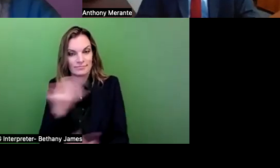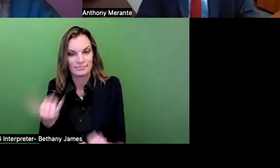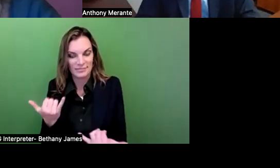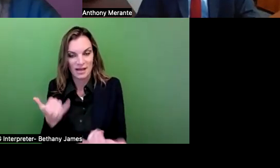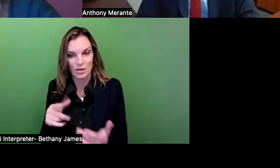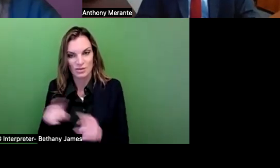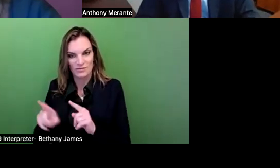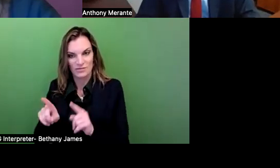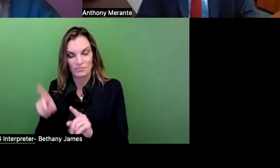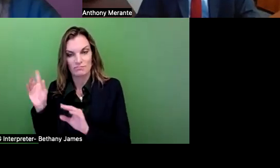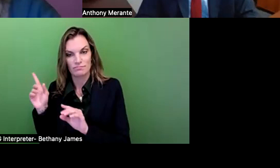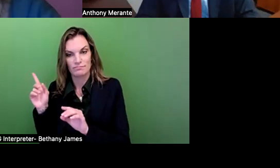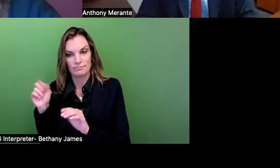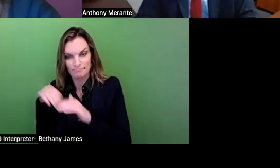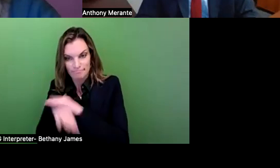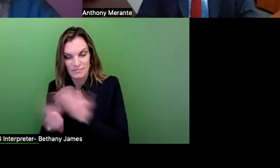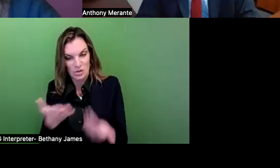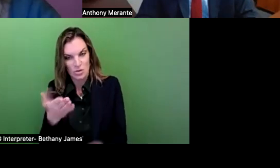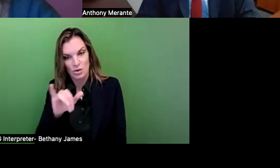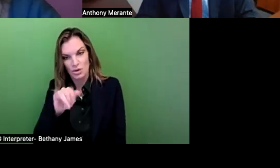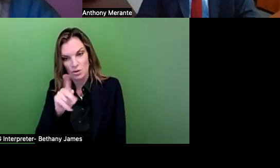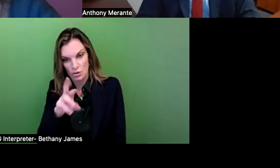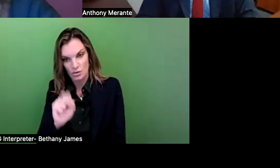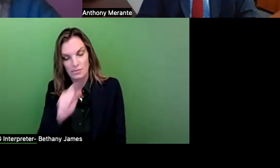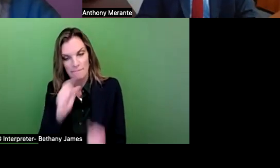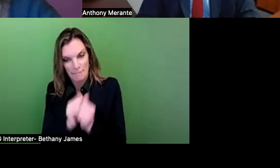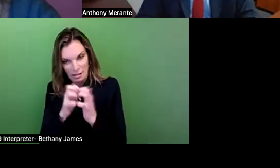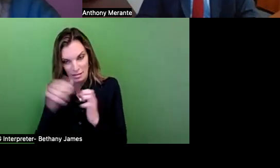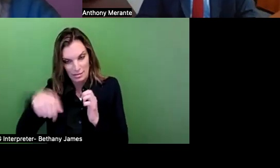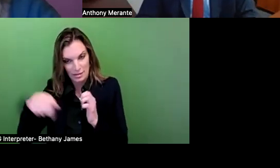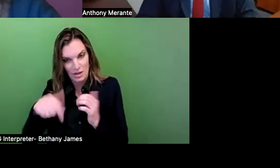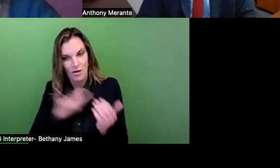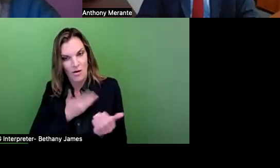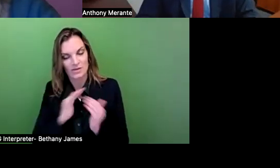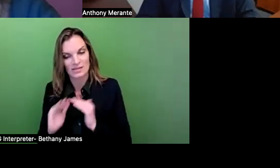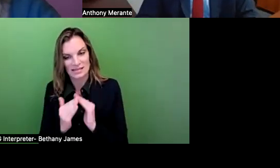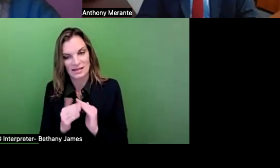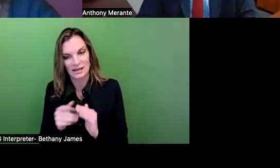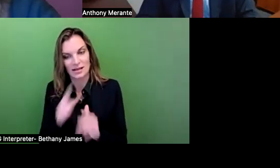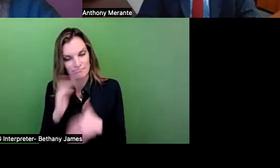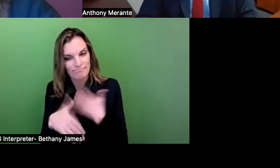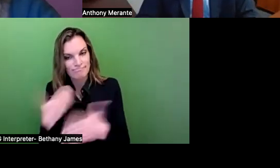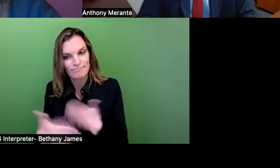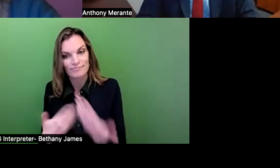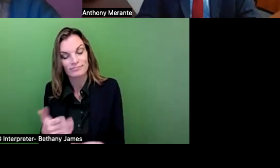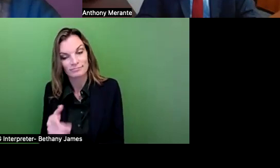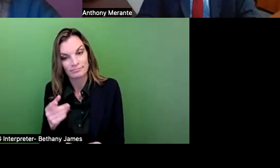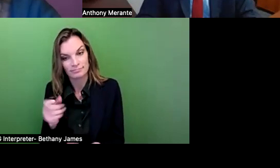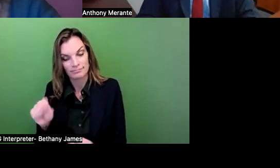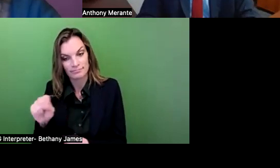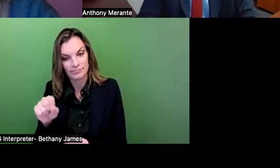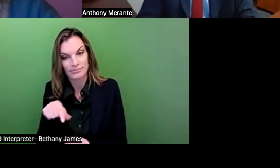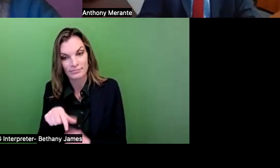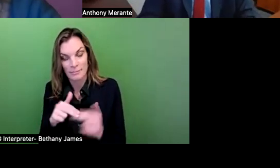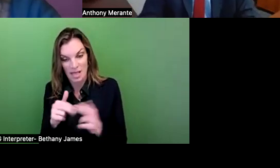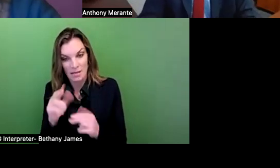developers that are in Yonkers, and they have built in our city, and they're making it go with it. And yes, the building